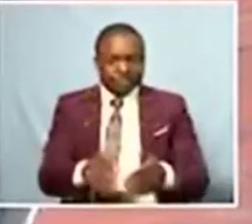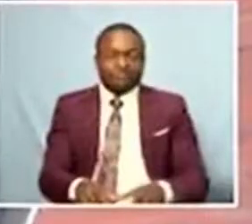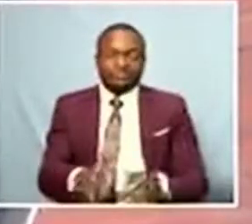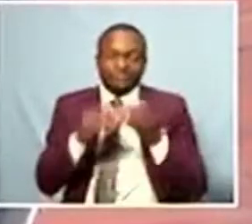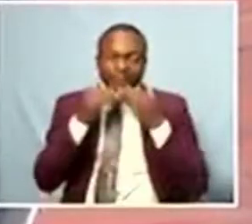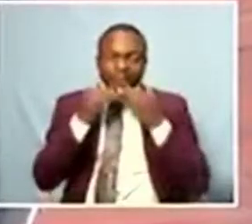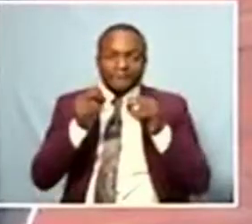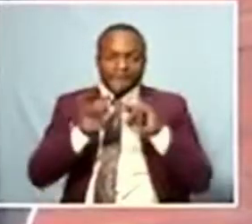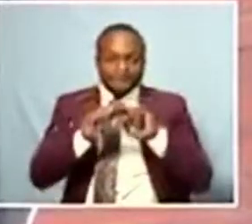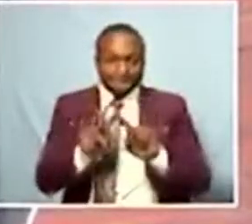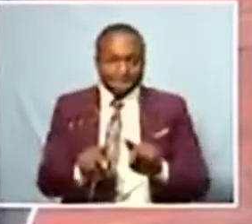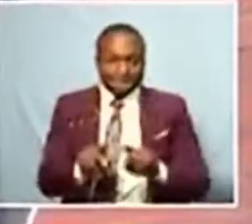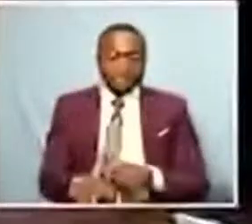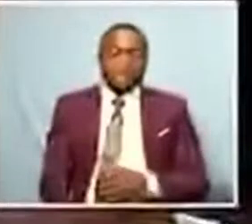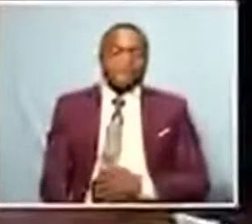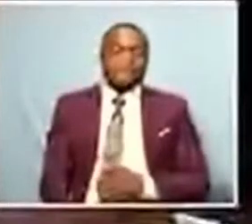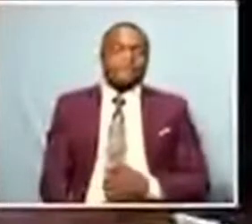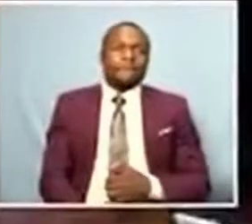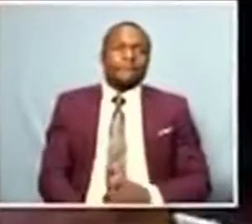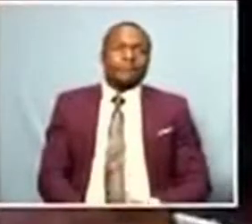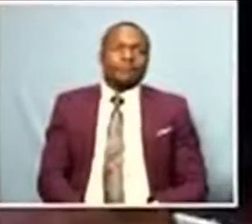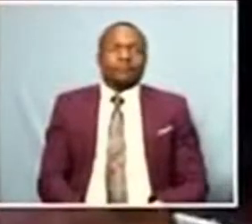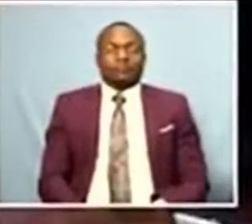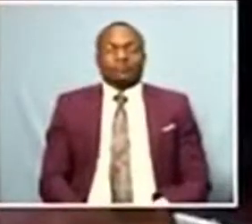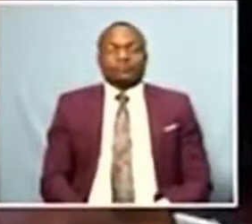Thank you, Chair.